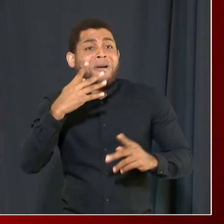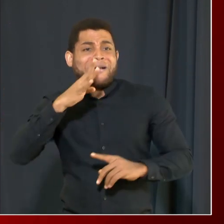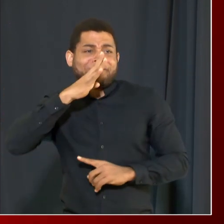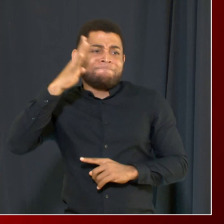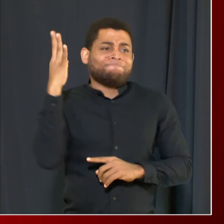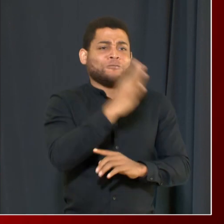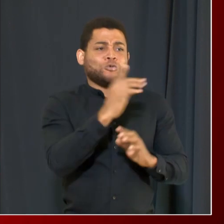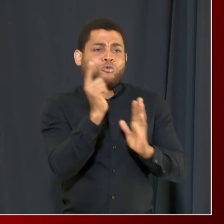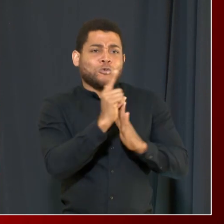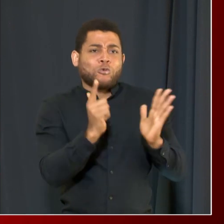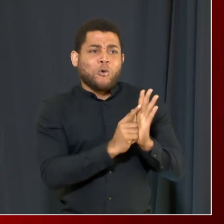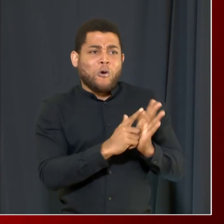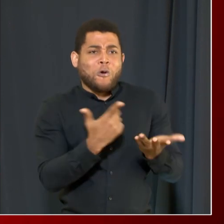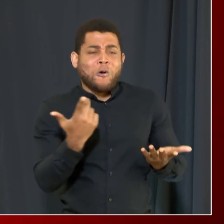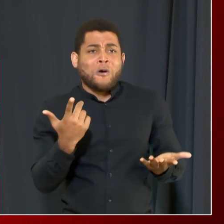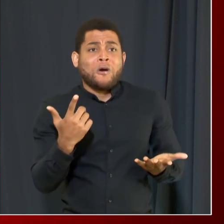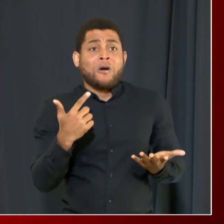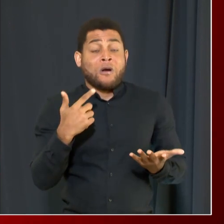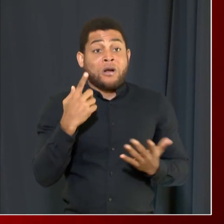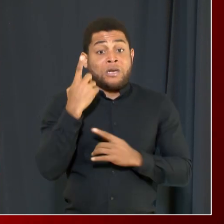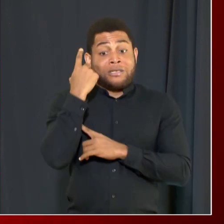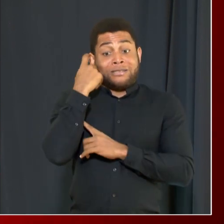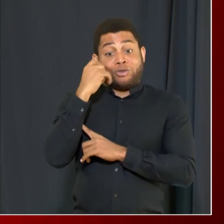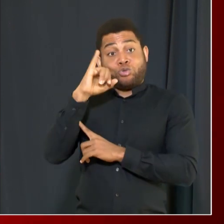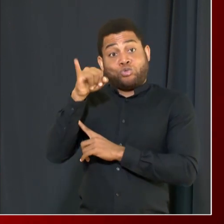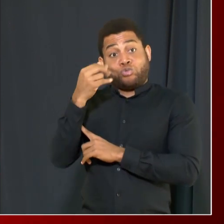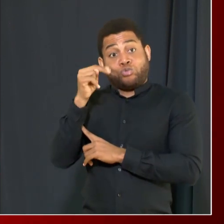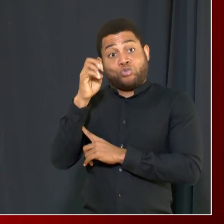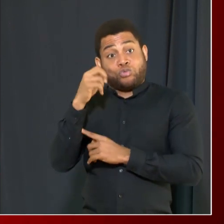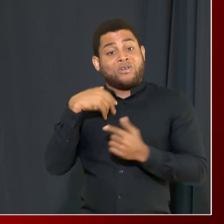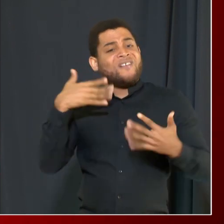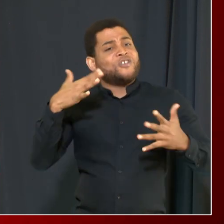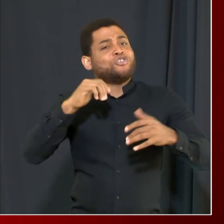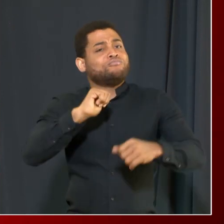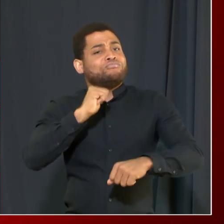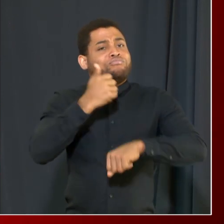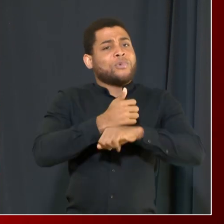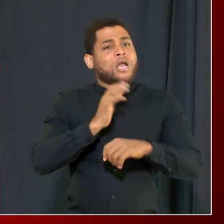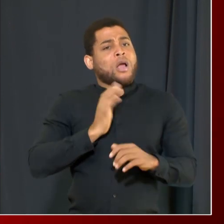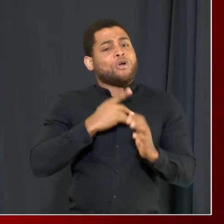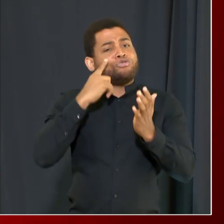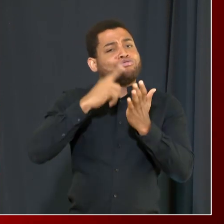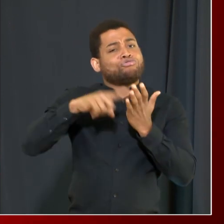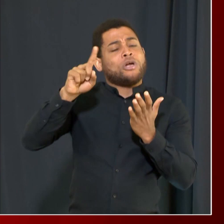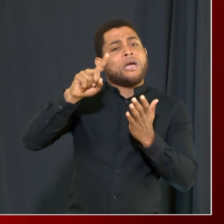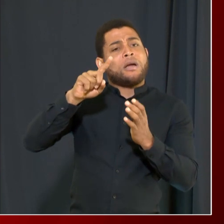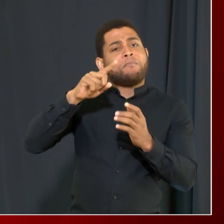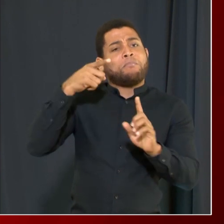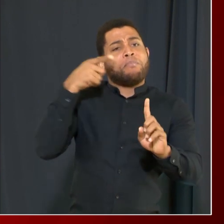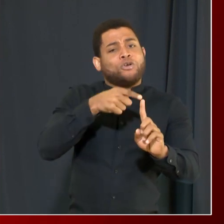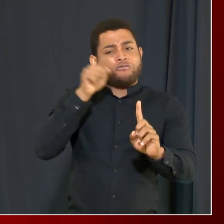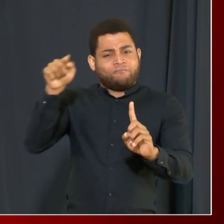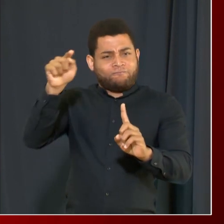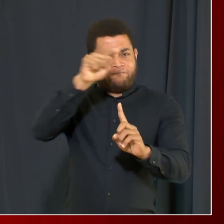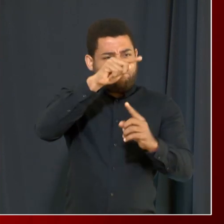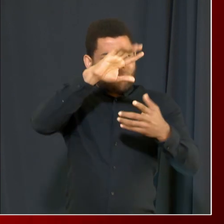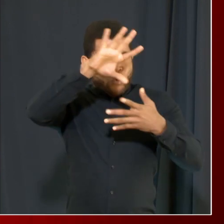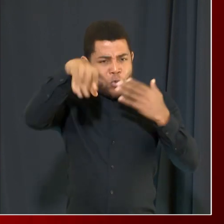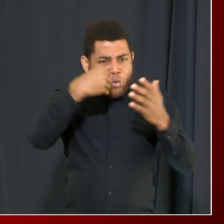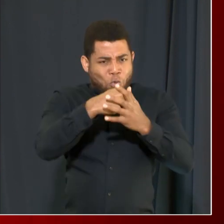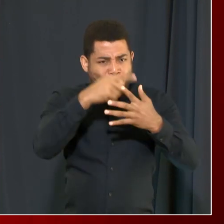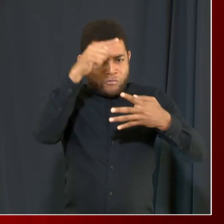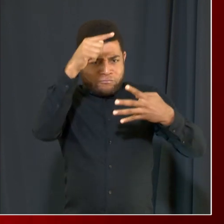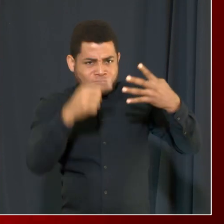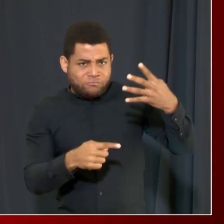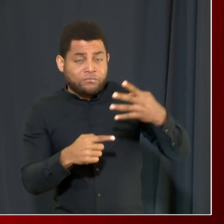In June, we launched our traffic safety compliance checkpoints, and this is an opportunity to educate those driving on our streets to change their